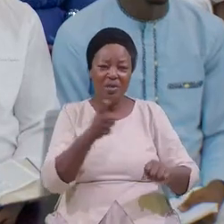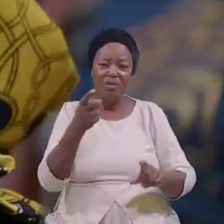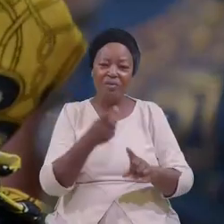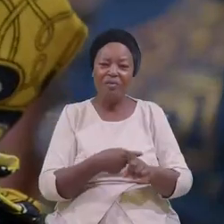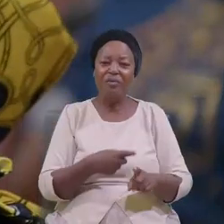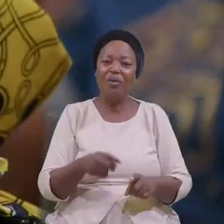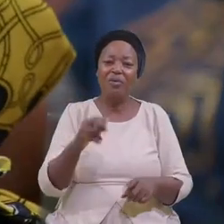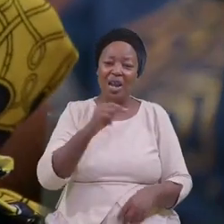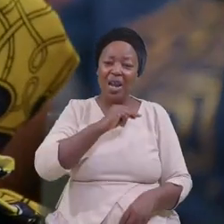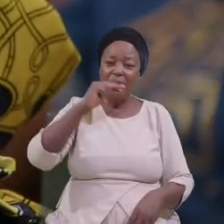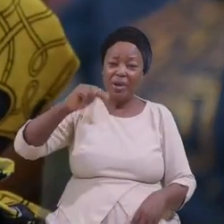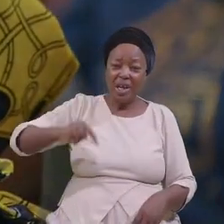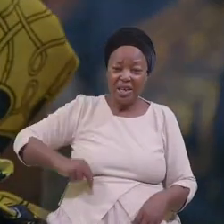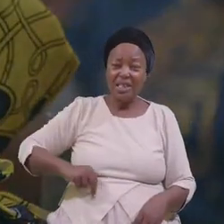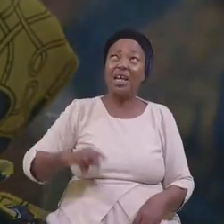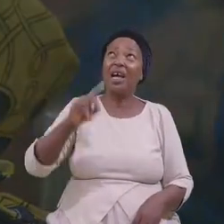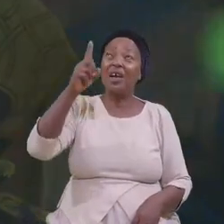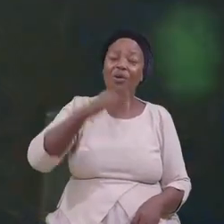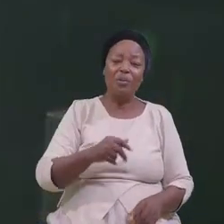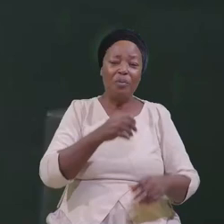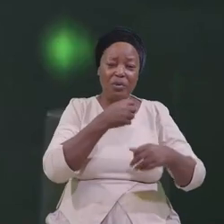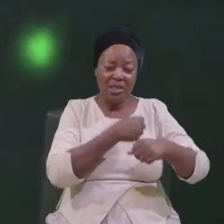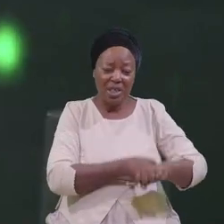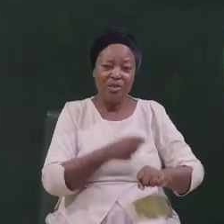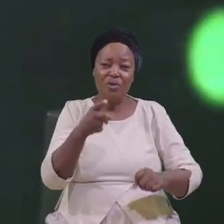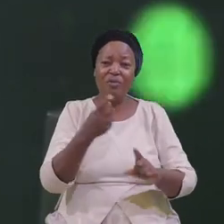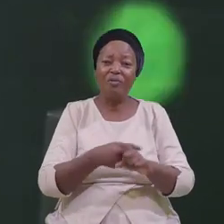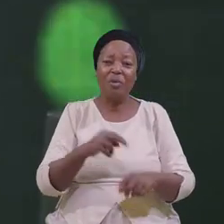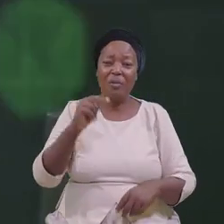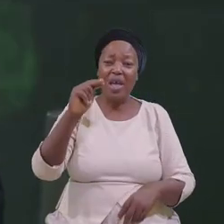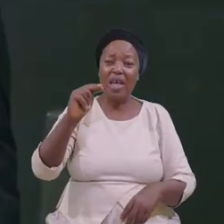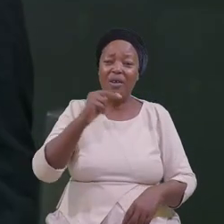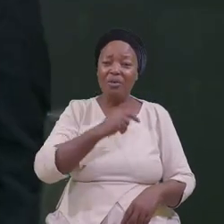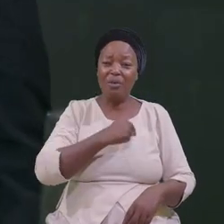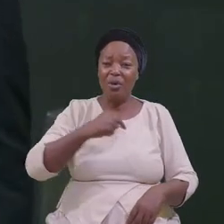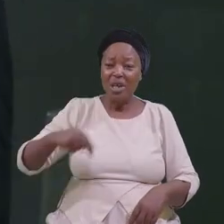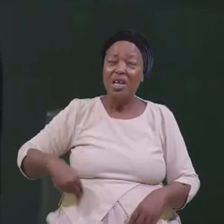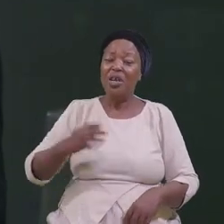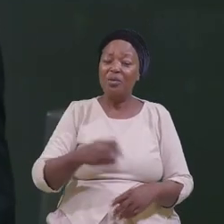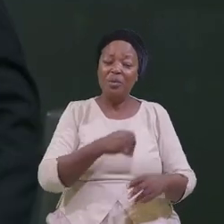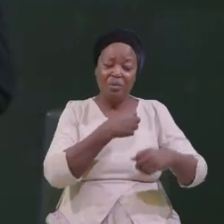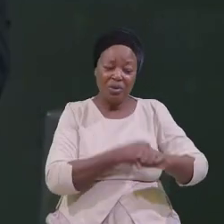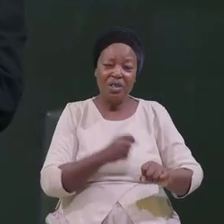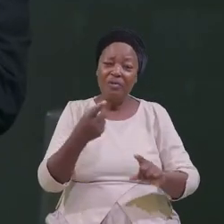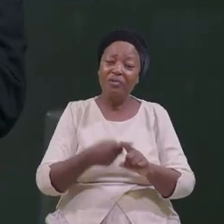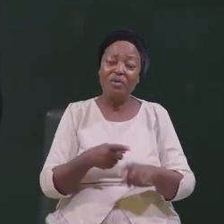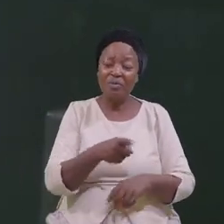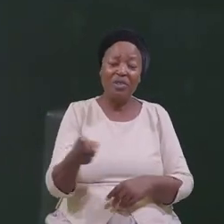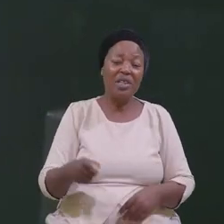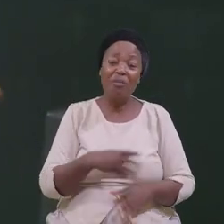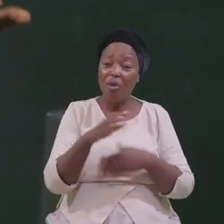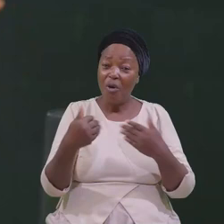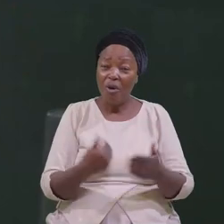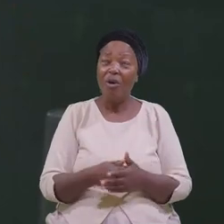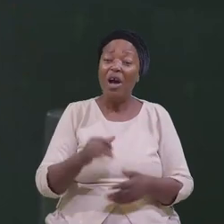Nebuchadnezzar. He'll protect you from Herod. He'll protect you from them all. I will